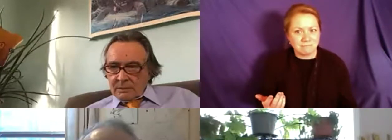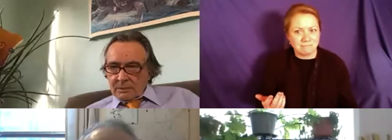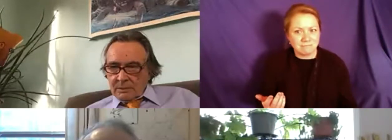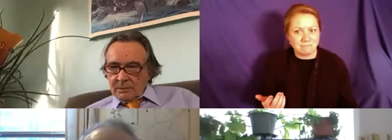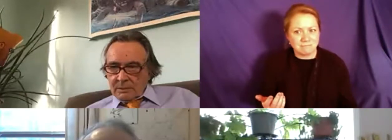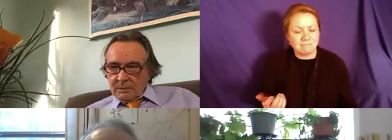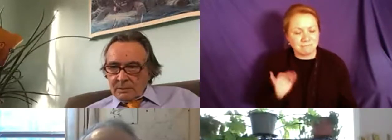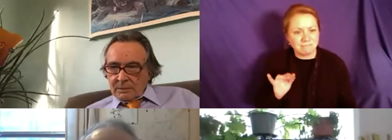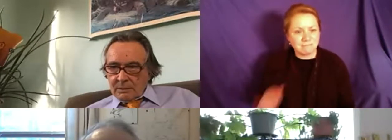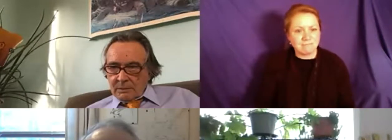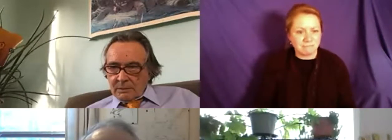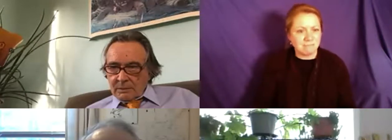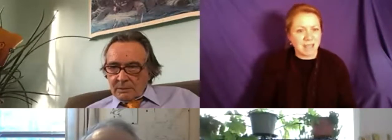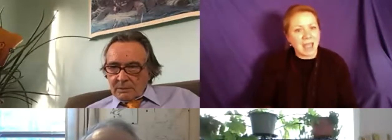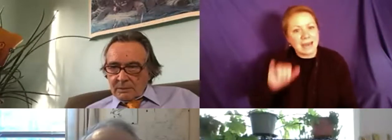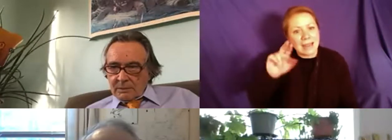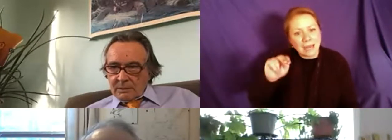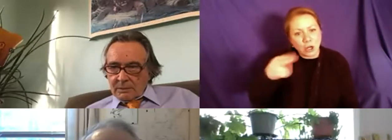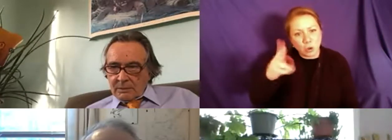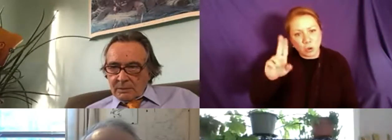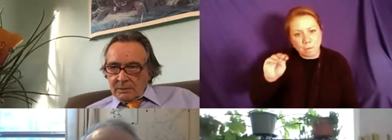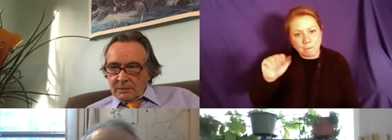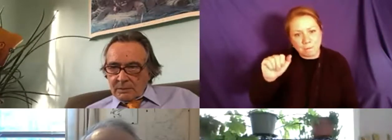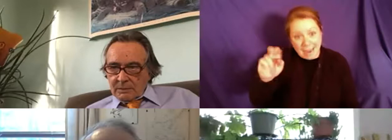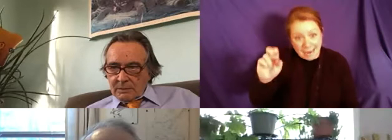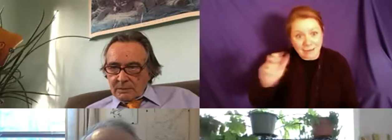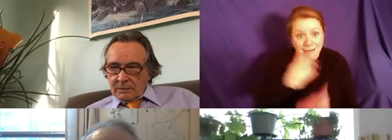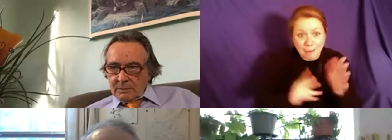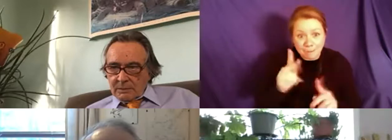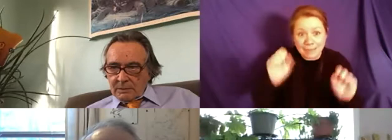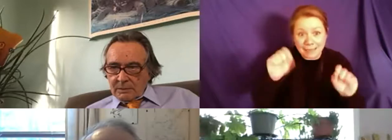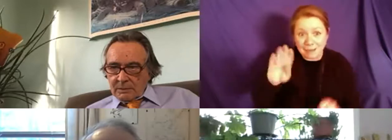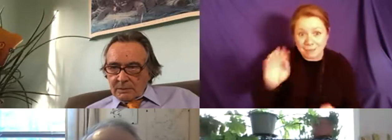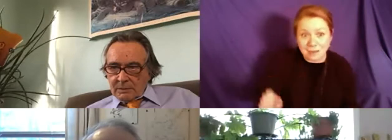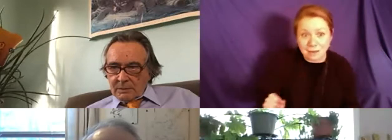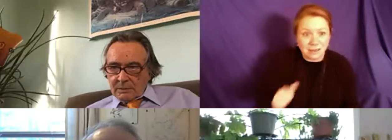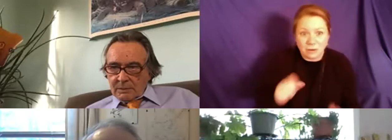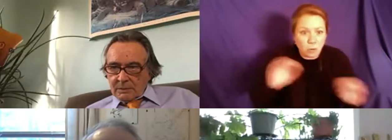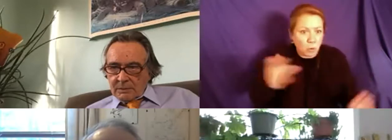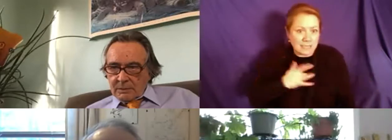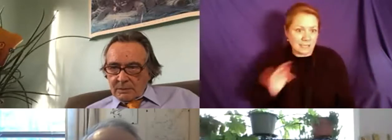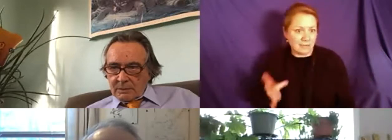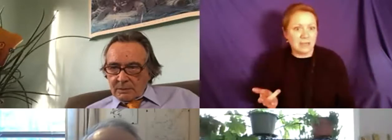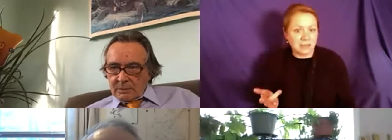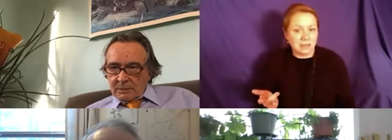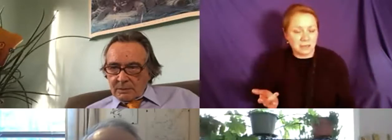you know, inhumane some folks can be, and insensitive. You know, to